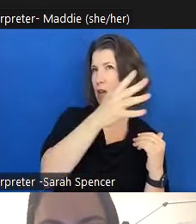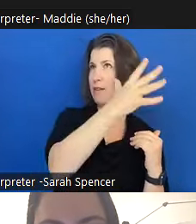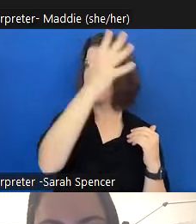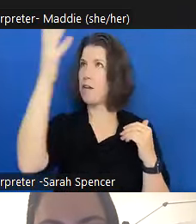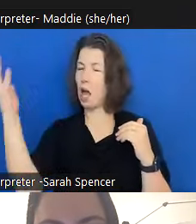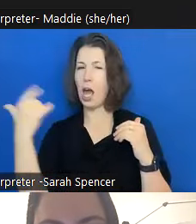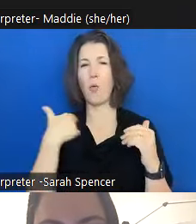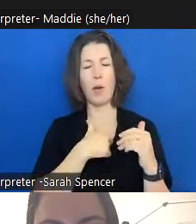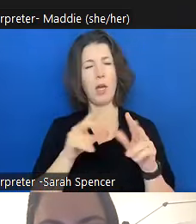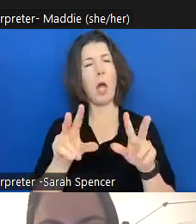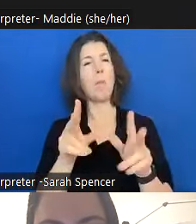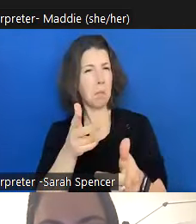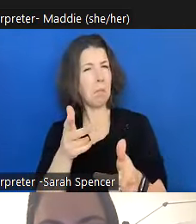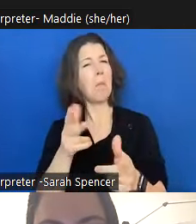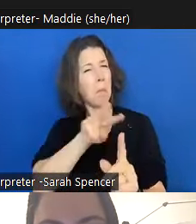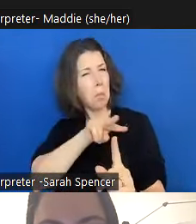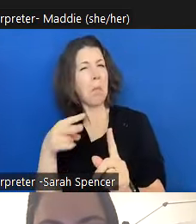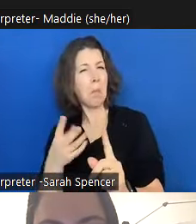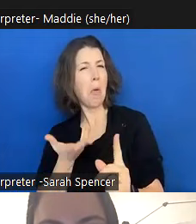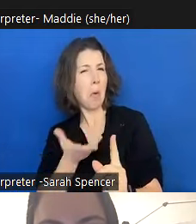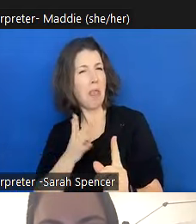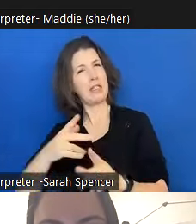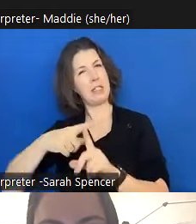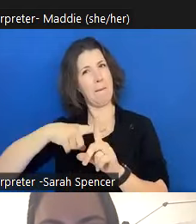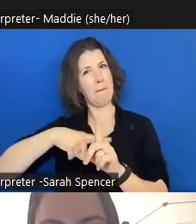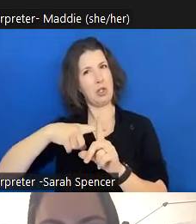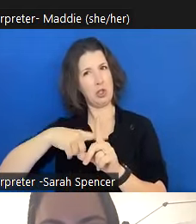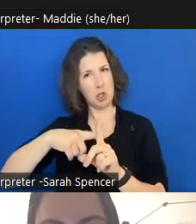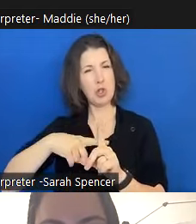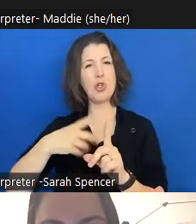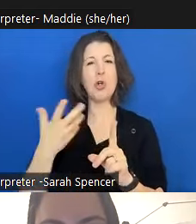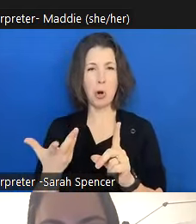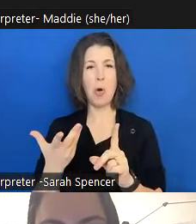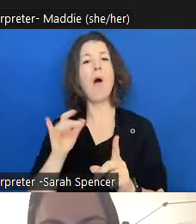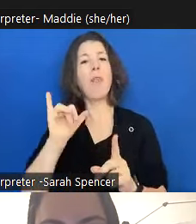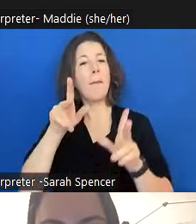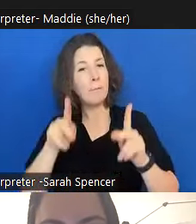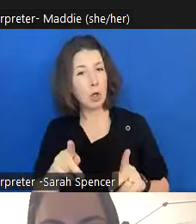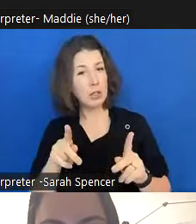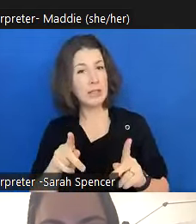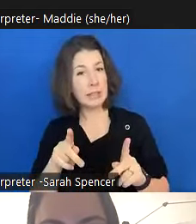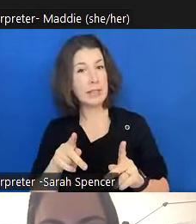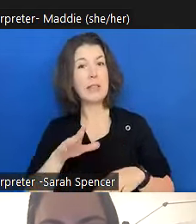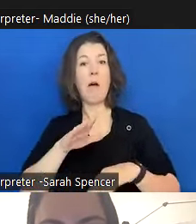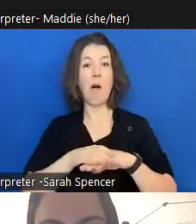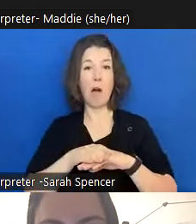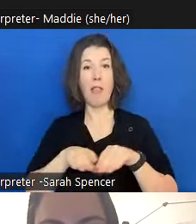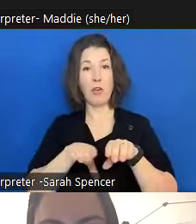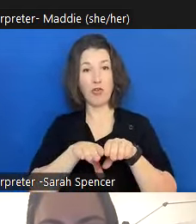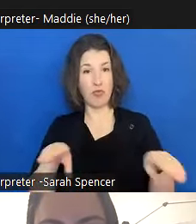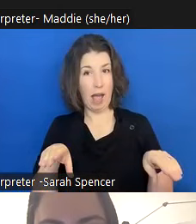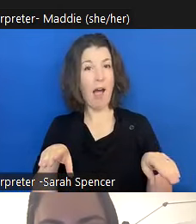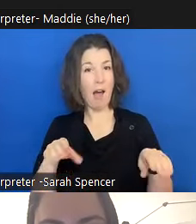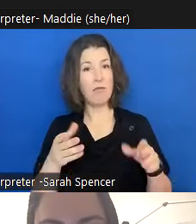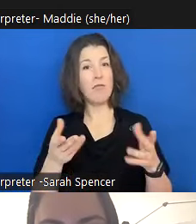temperature. The fact that this person is on the grass standing up, we can